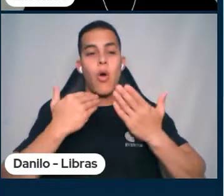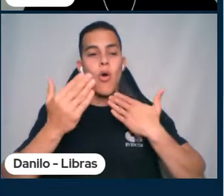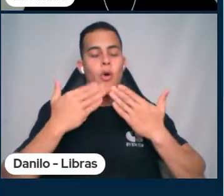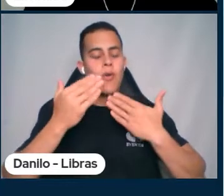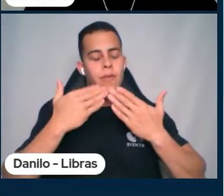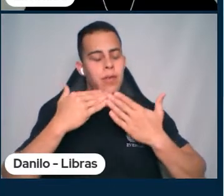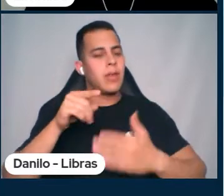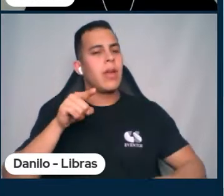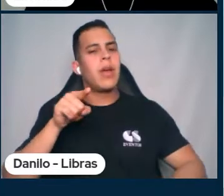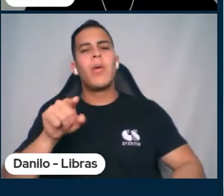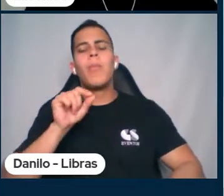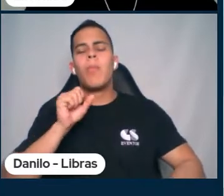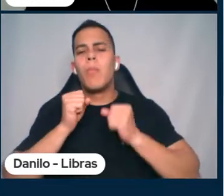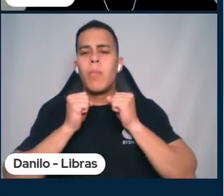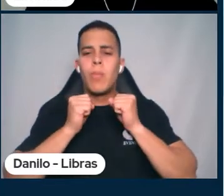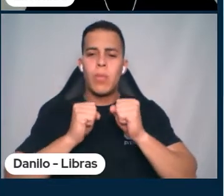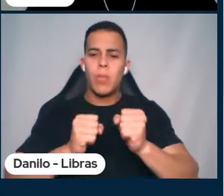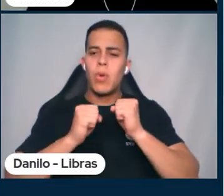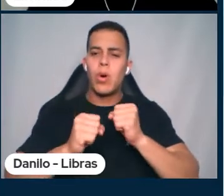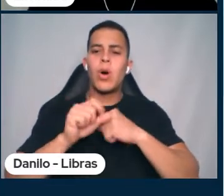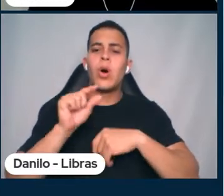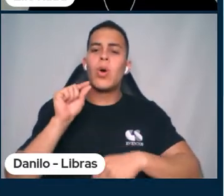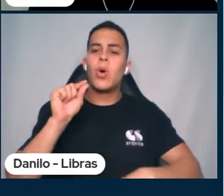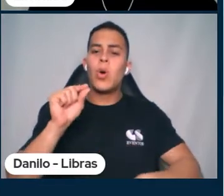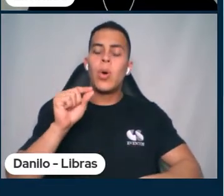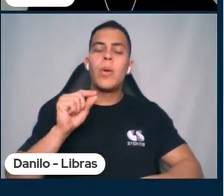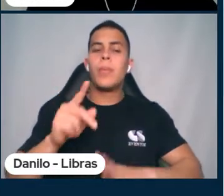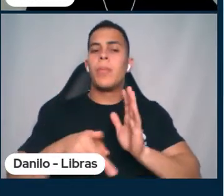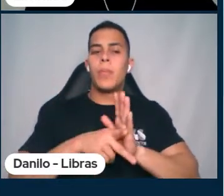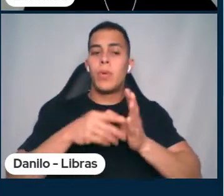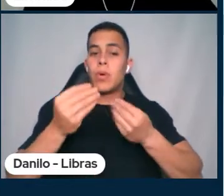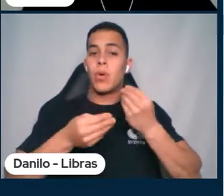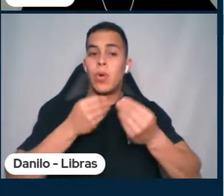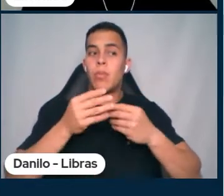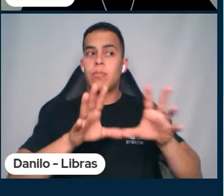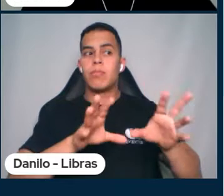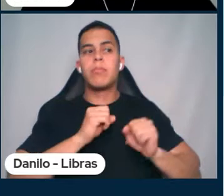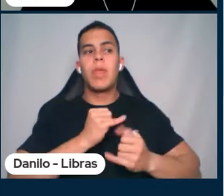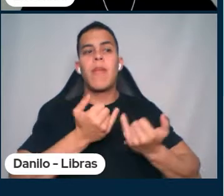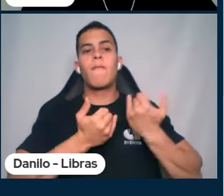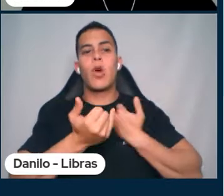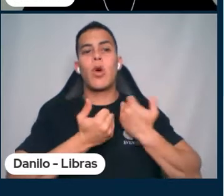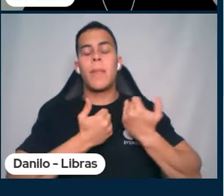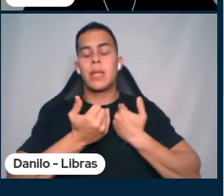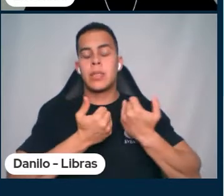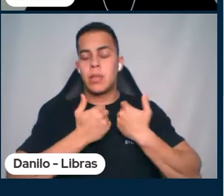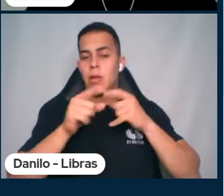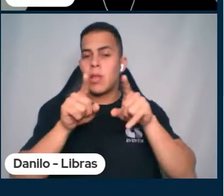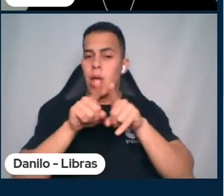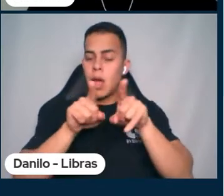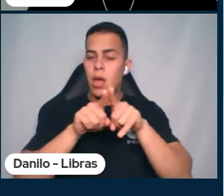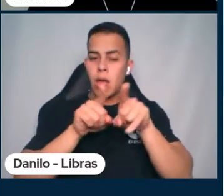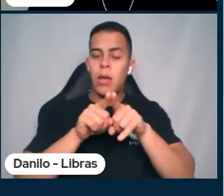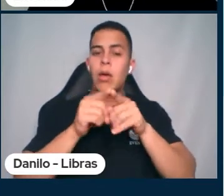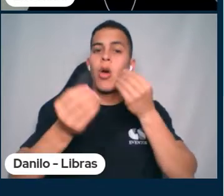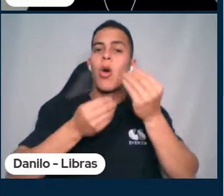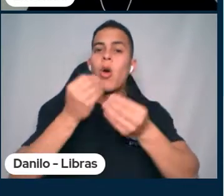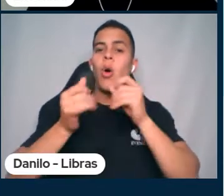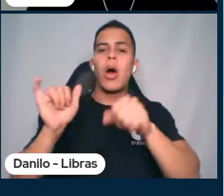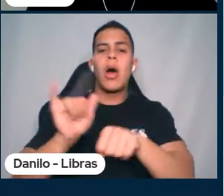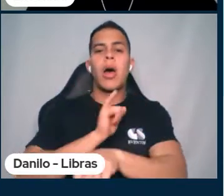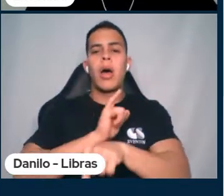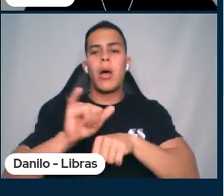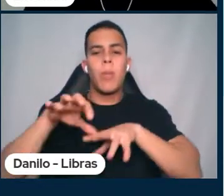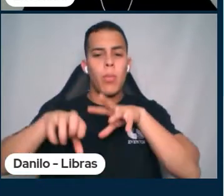As I said, we're talking about search. So let's do a web search. We're searching the web for this